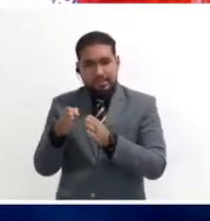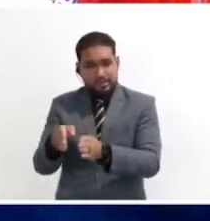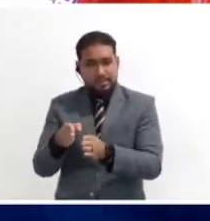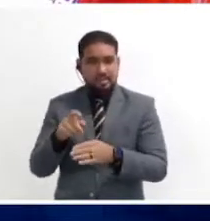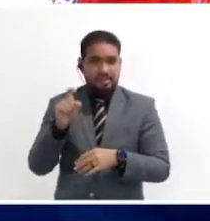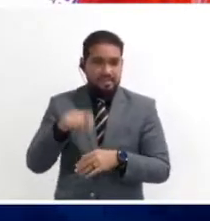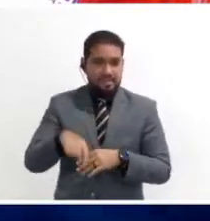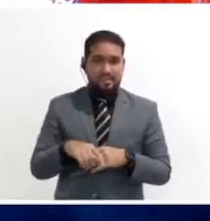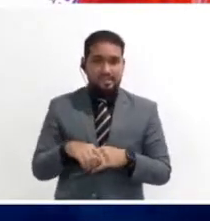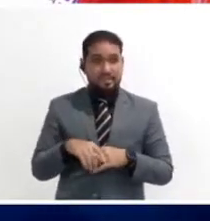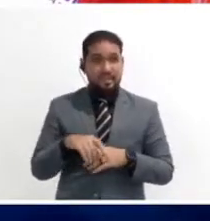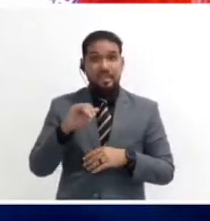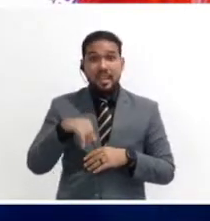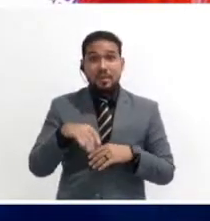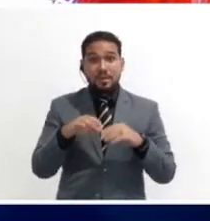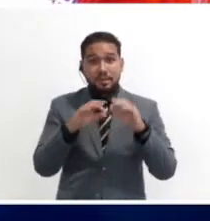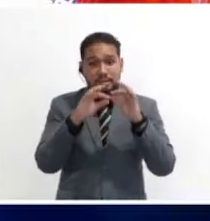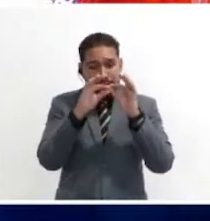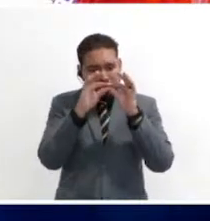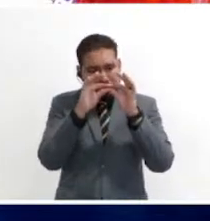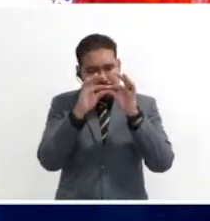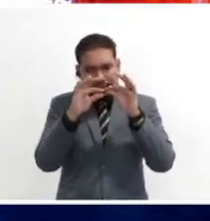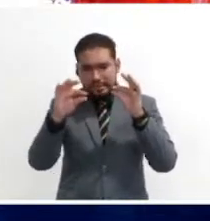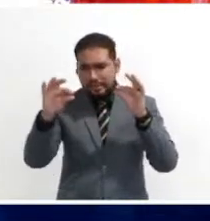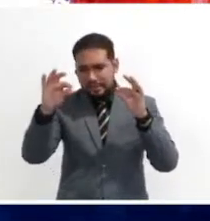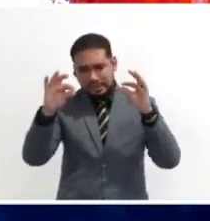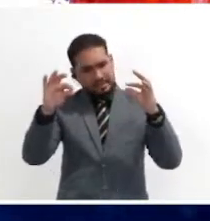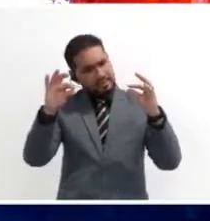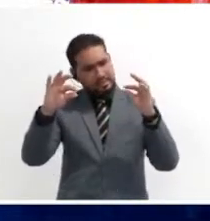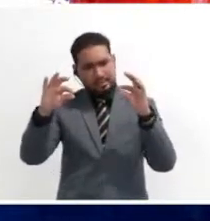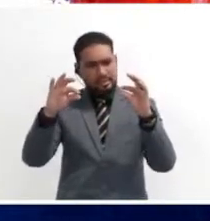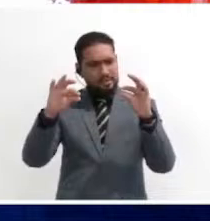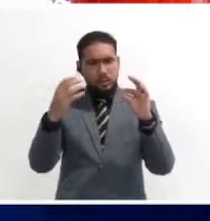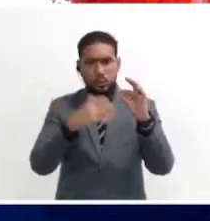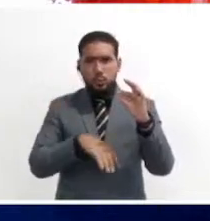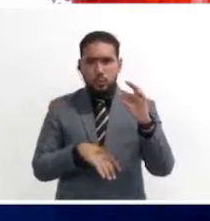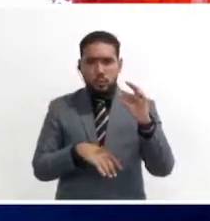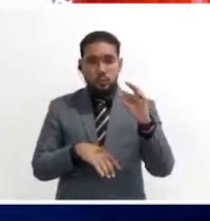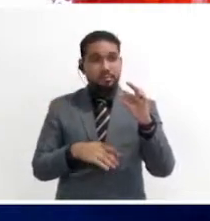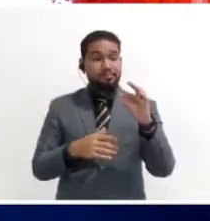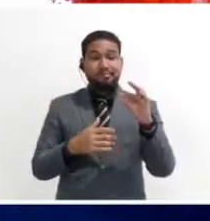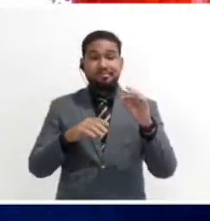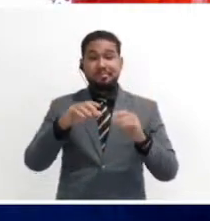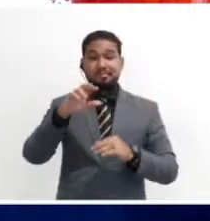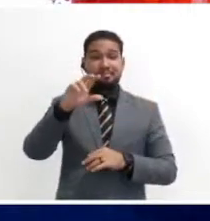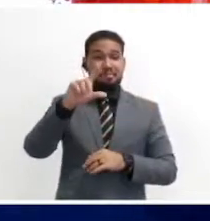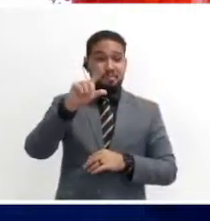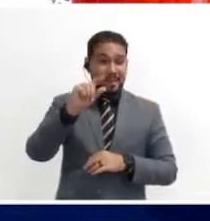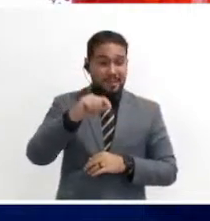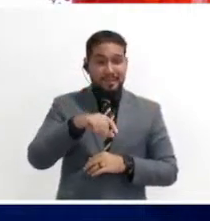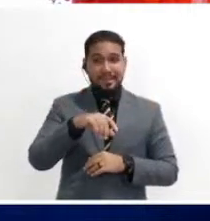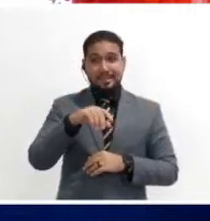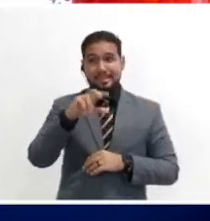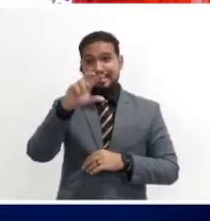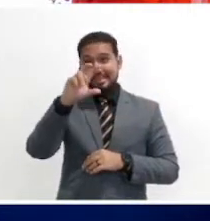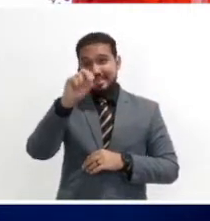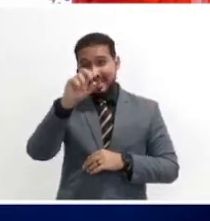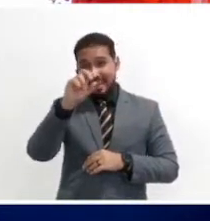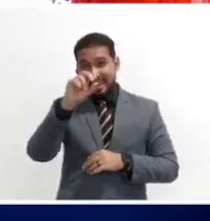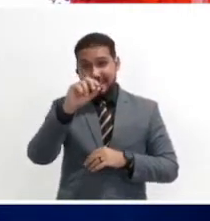when you have a stack like this of 20 or maybe even 30 chips, you want them to be as thin as